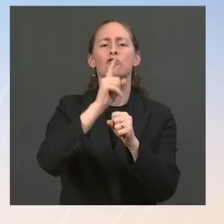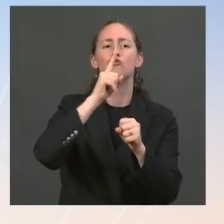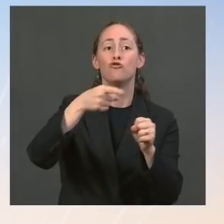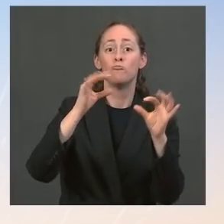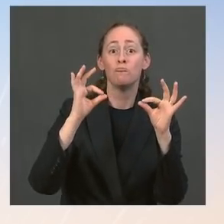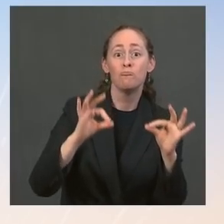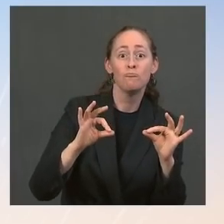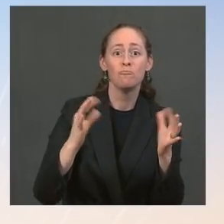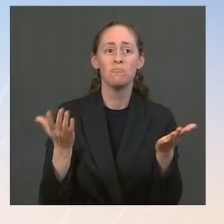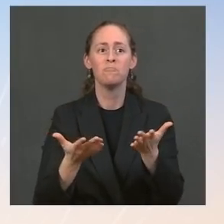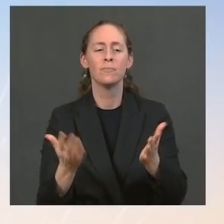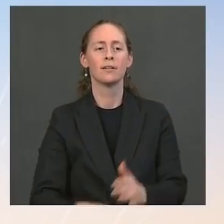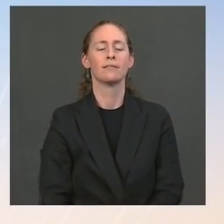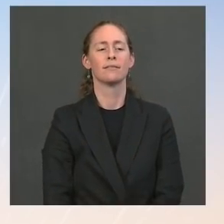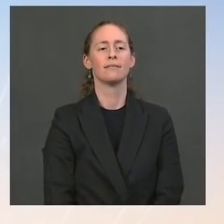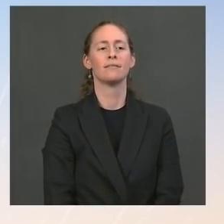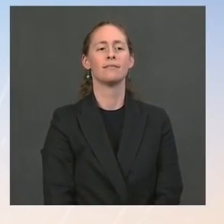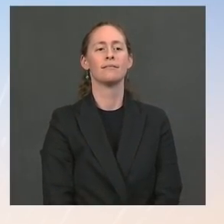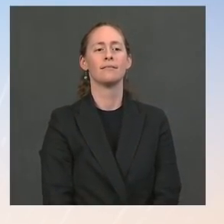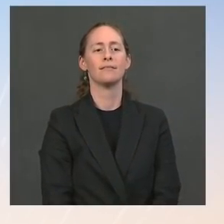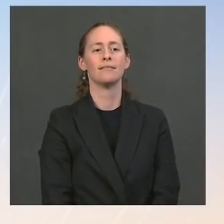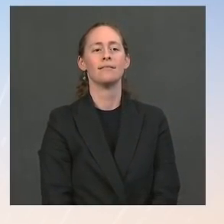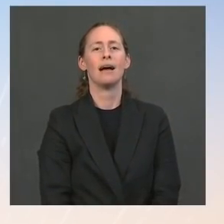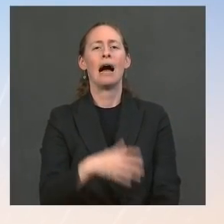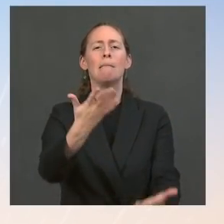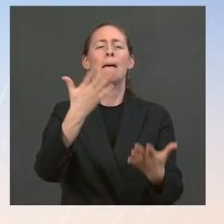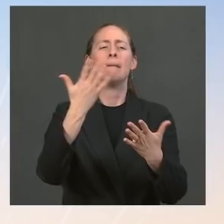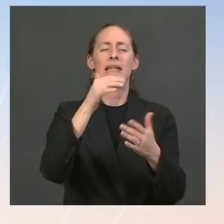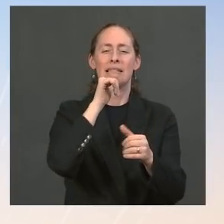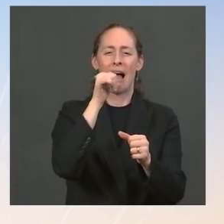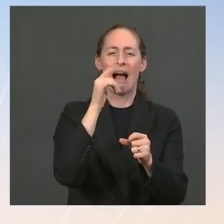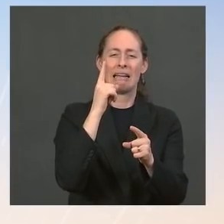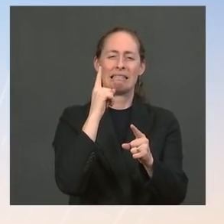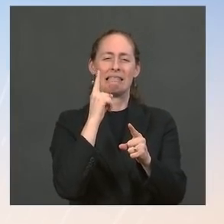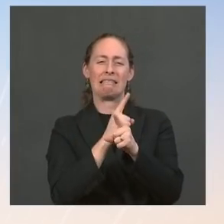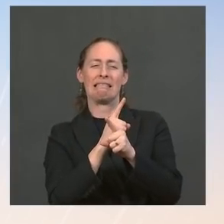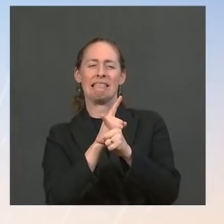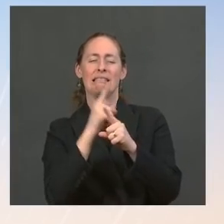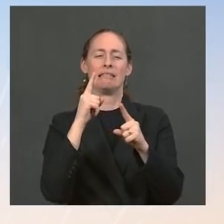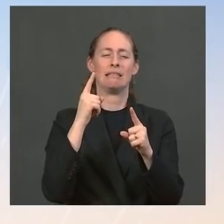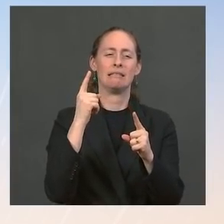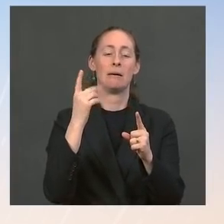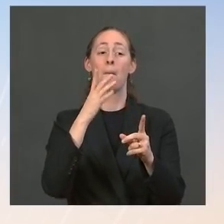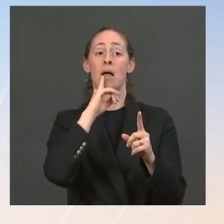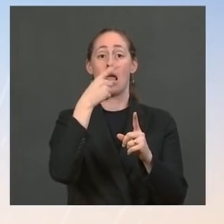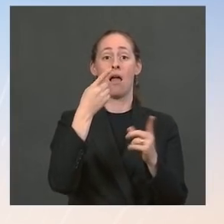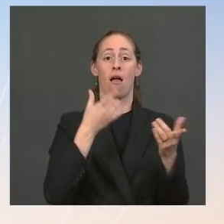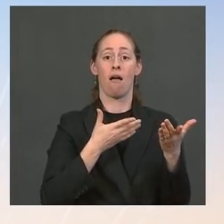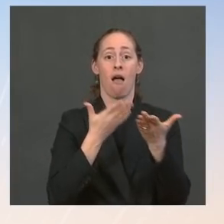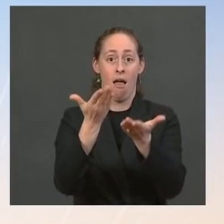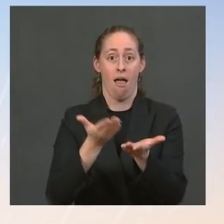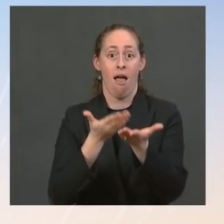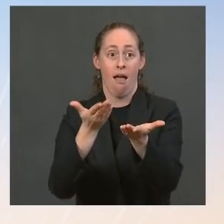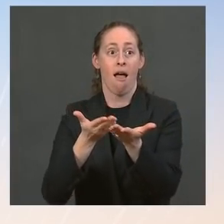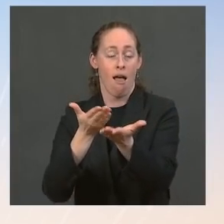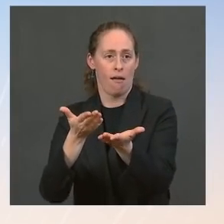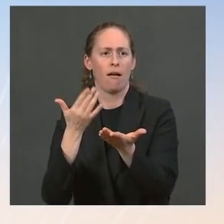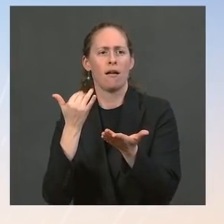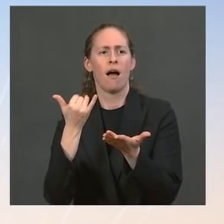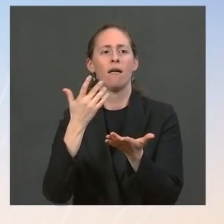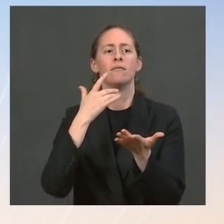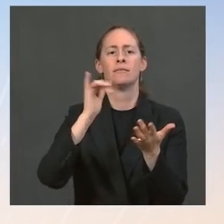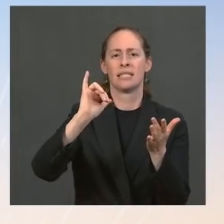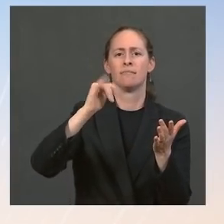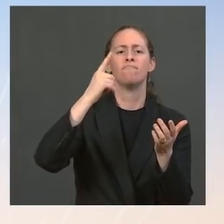connotation or the wrong connotation. The president's proposals, many of them, have been targeted at the middle class, as have